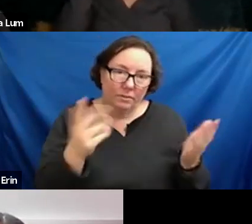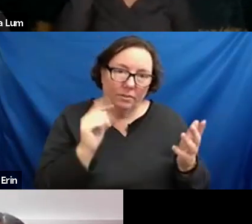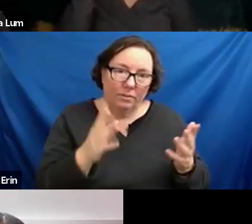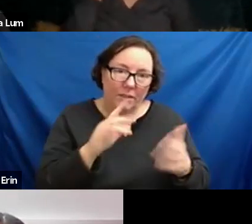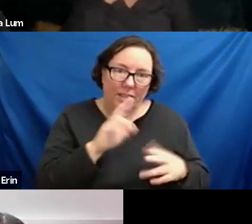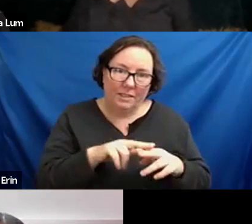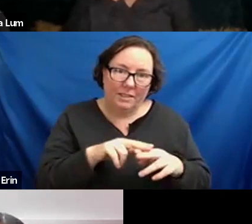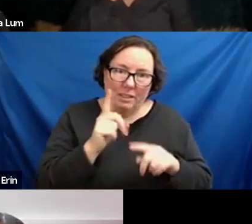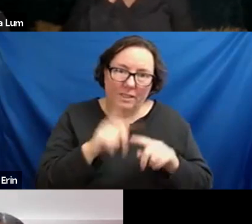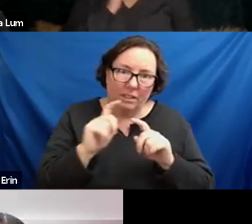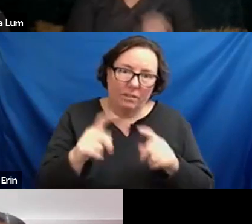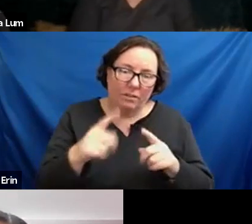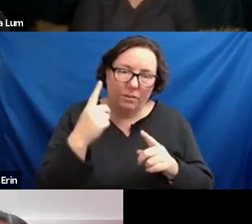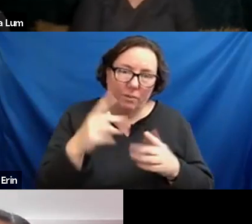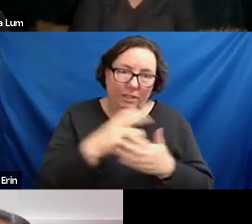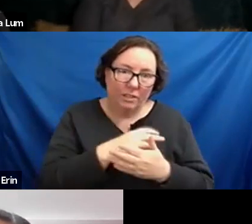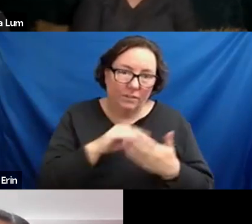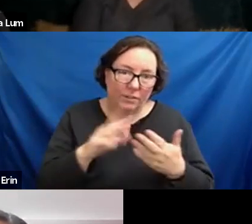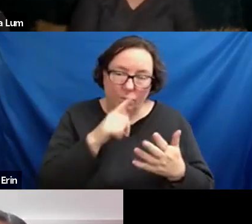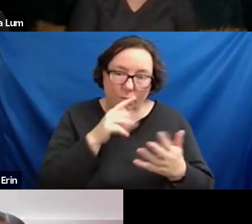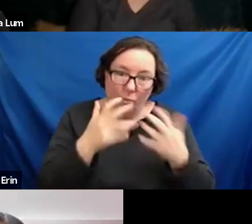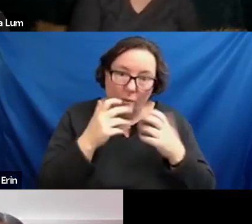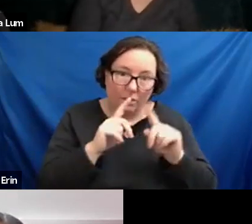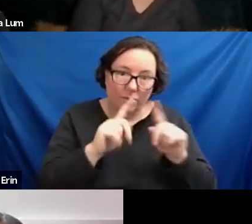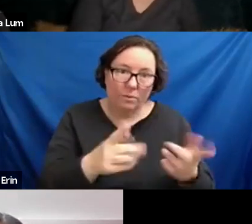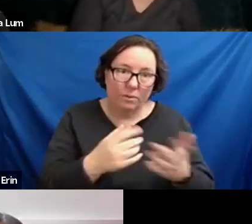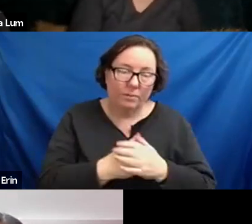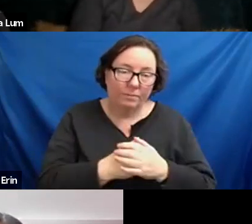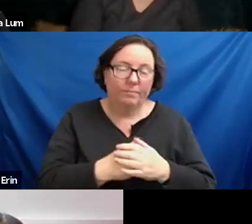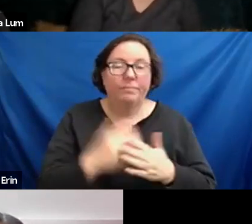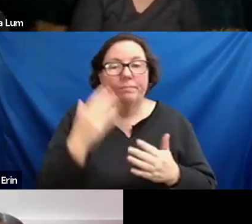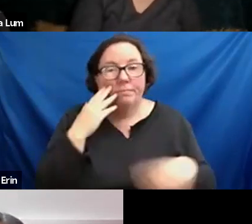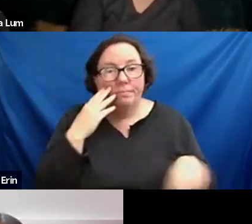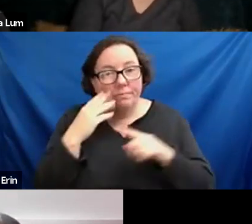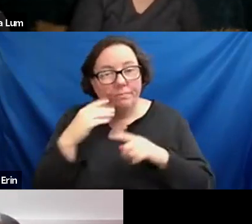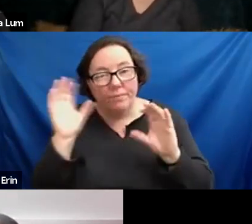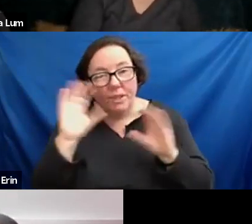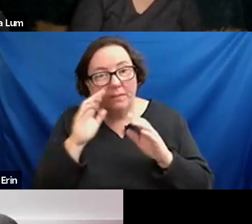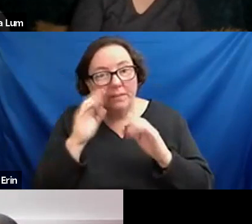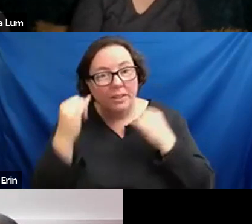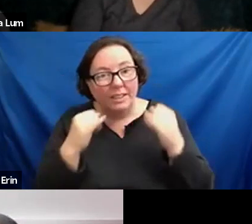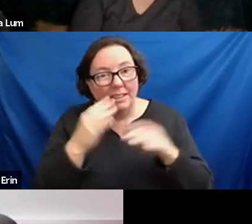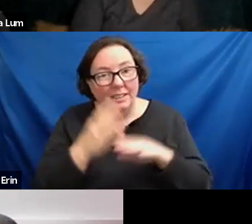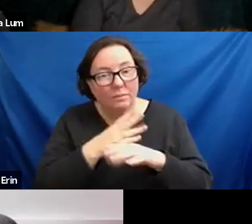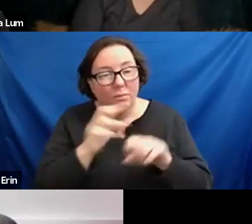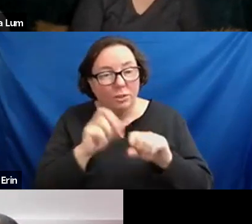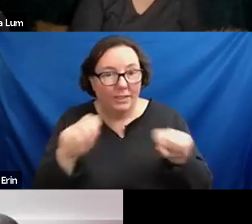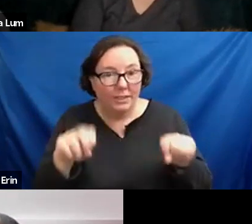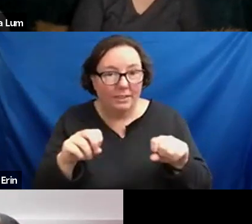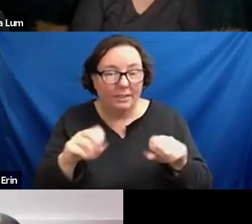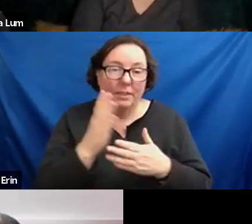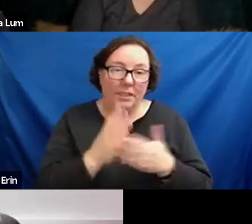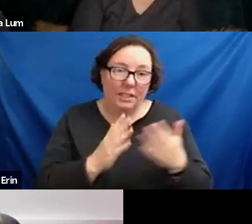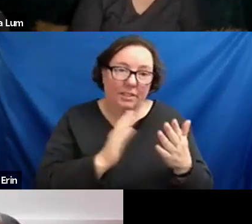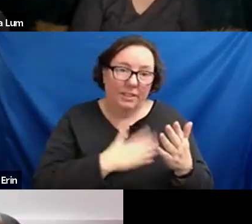the many deserving students in the city who actually wanted to attend. I know you guys are looking for ideas to improve the system, so here are some of